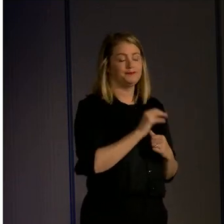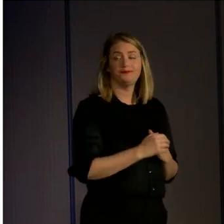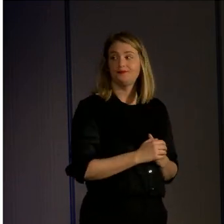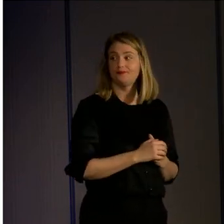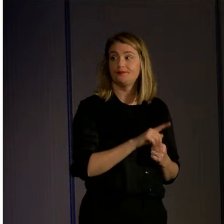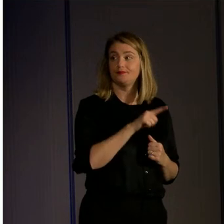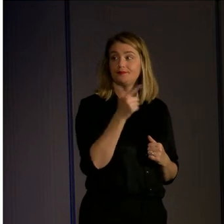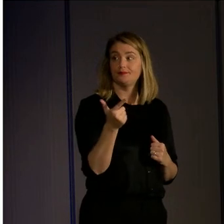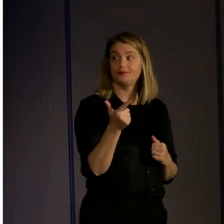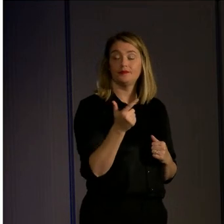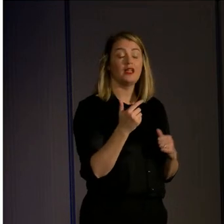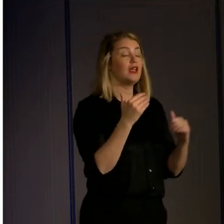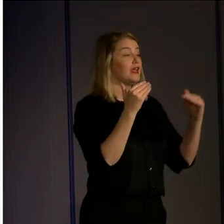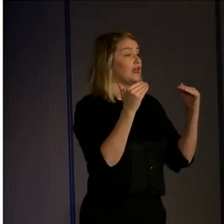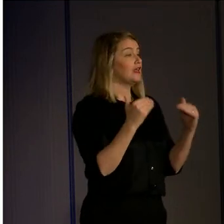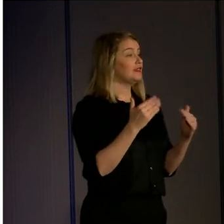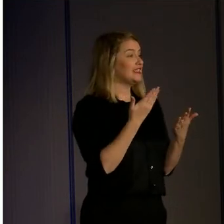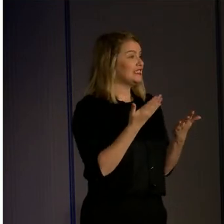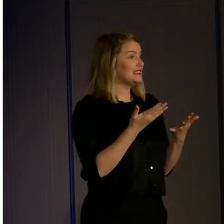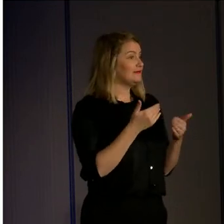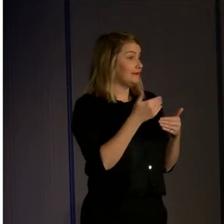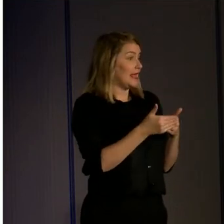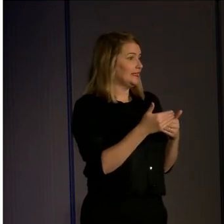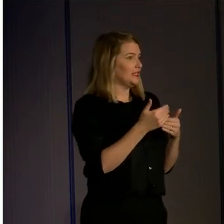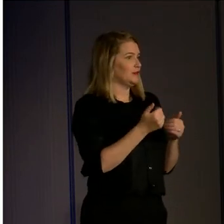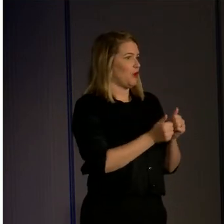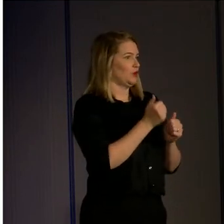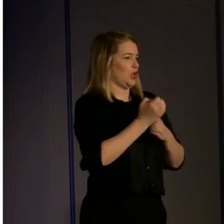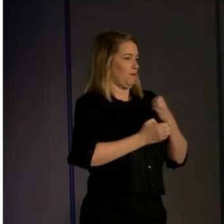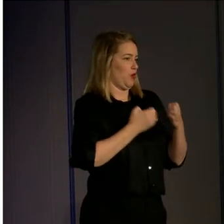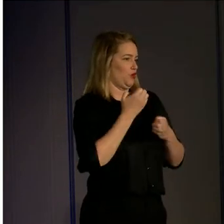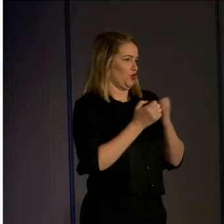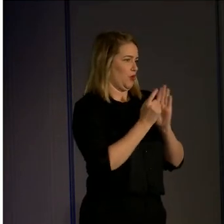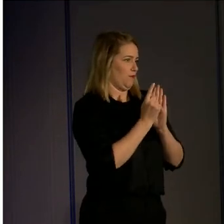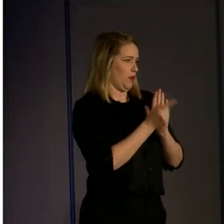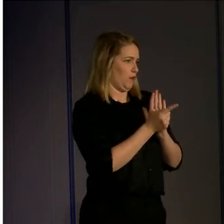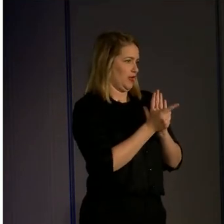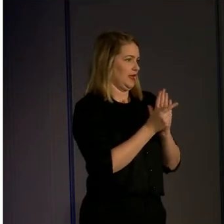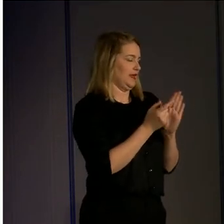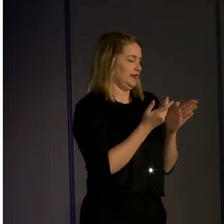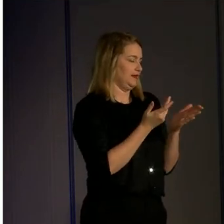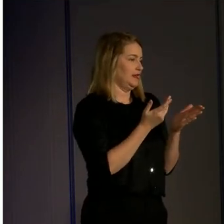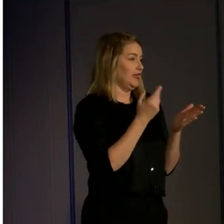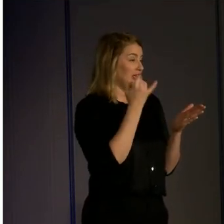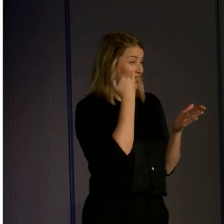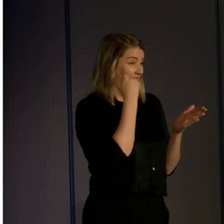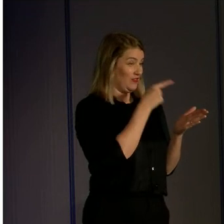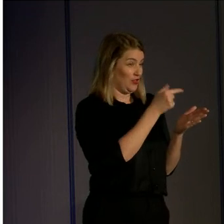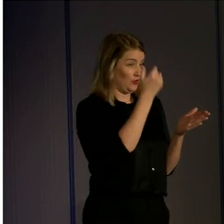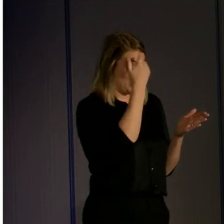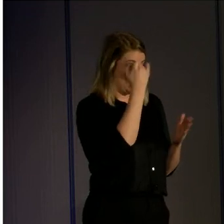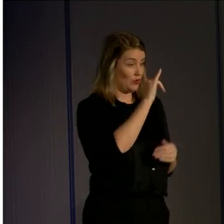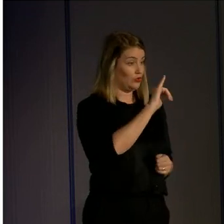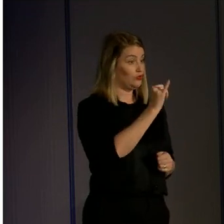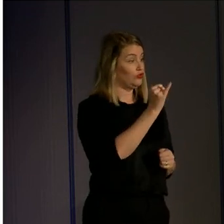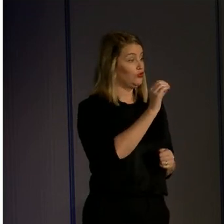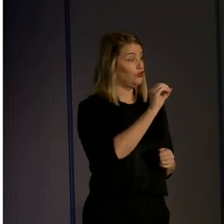and it didn't actually happen, and I'll explain it. And Jennison's going to skip this one, but for those that know, Joe